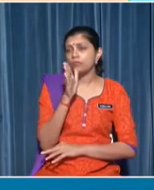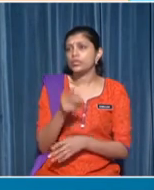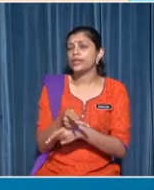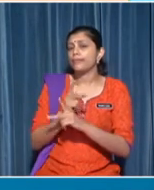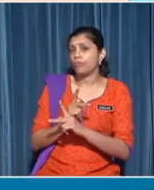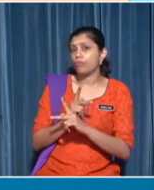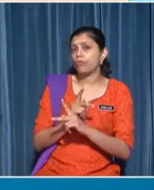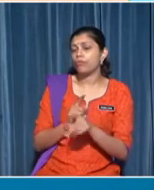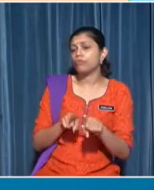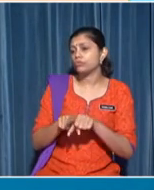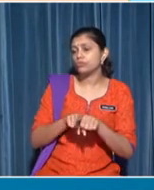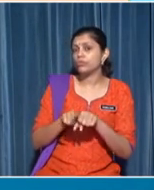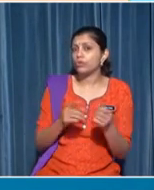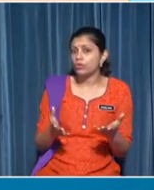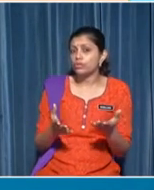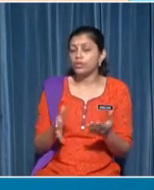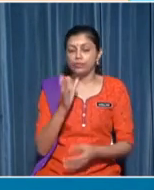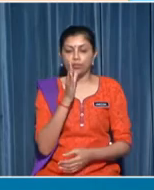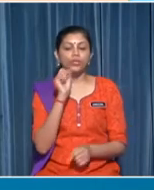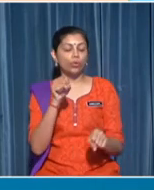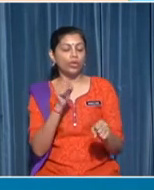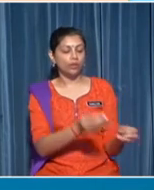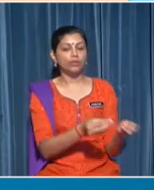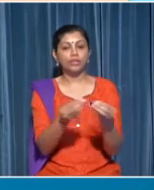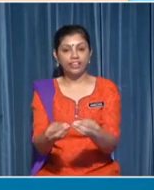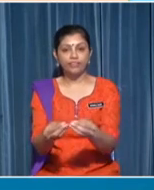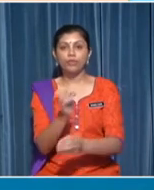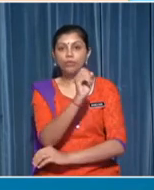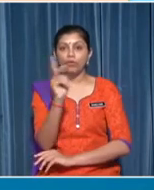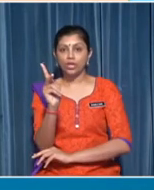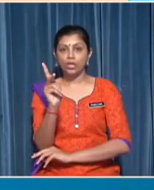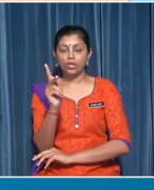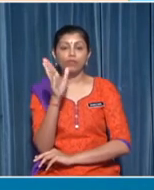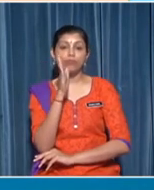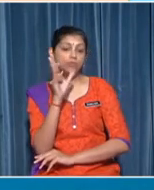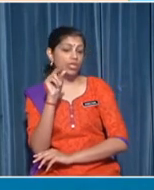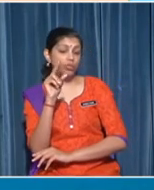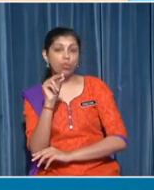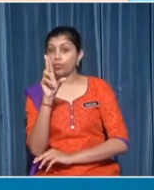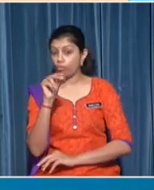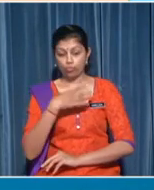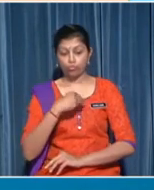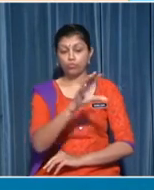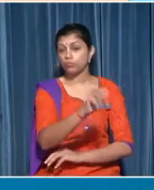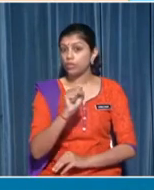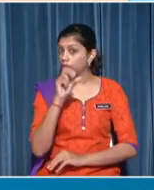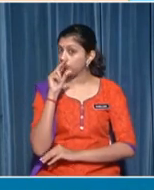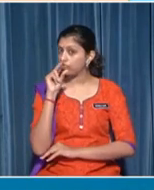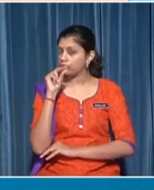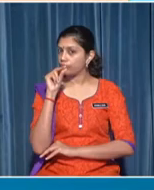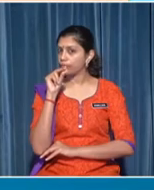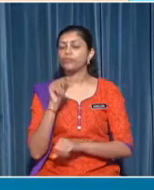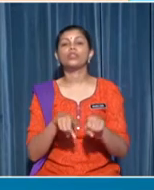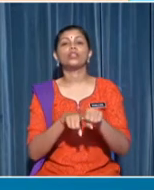there is one that has lost its pair that your mom can give. The thin stocking represents